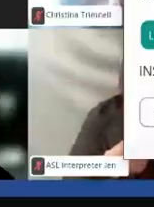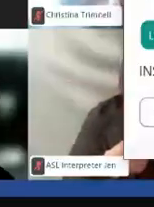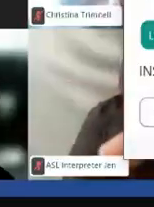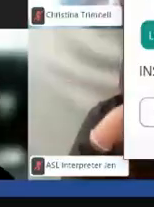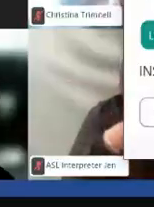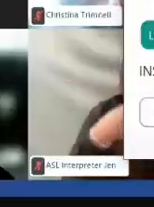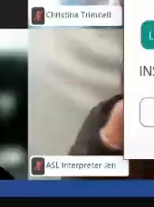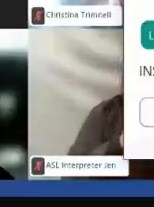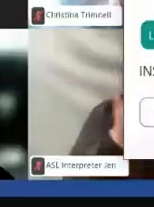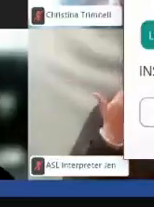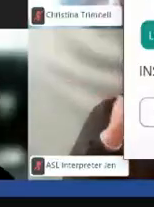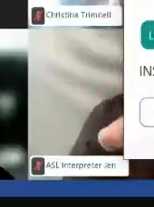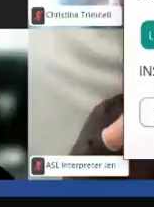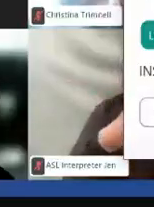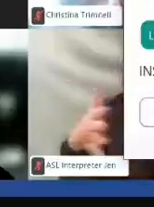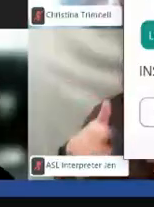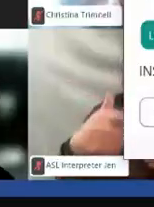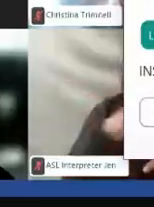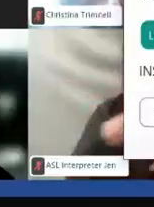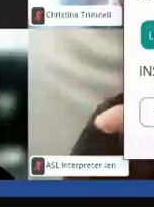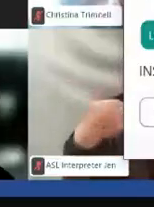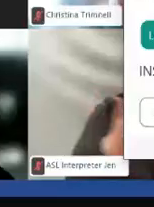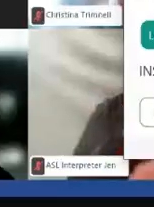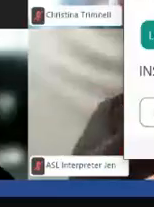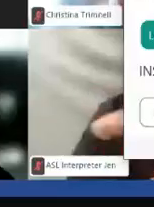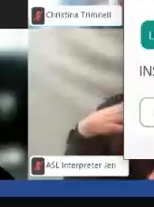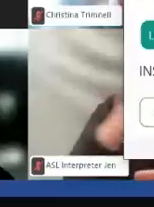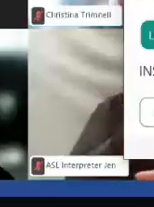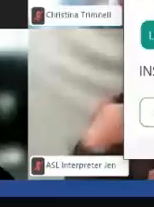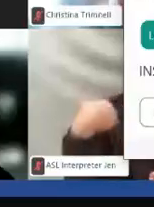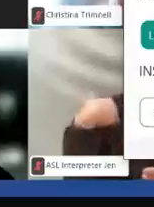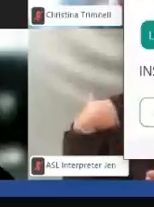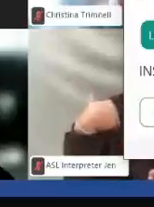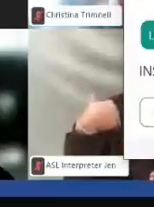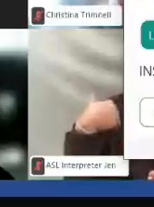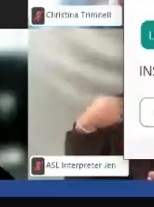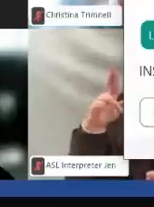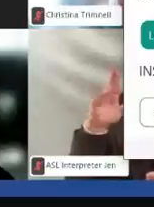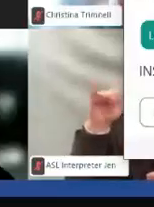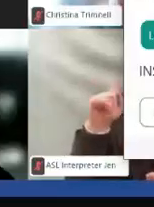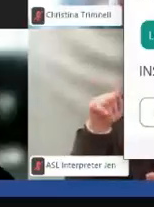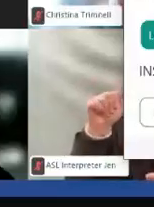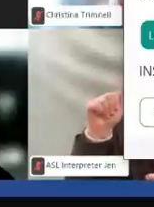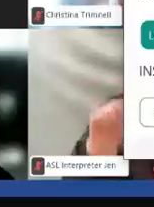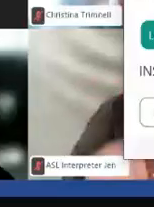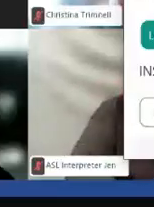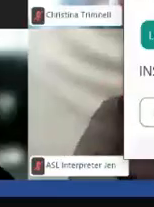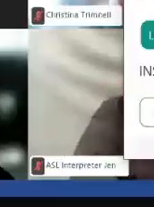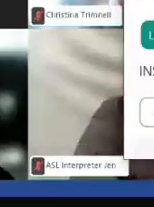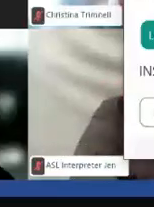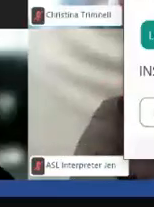we're gonna go through and try to get this done. We have our new council members. Rita, are you able